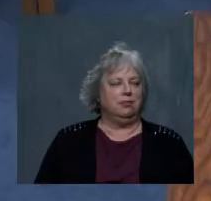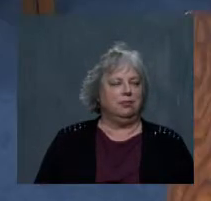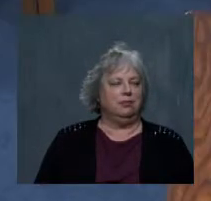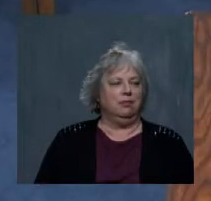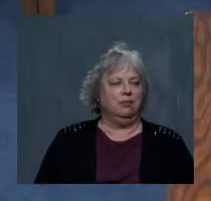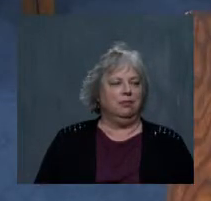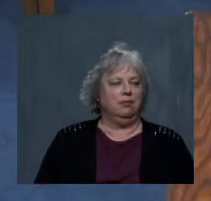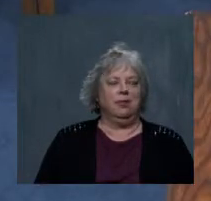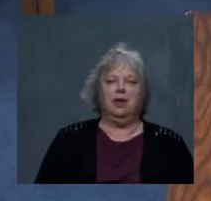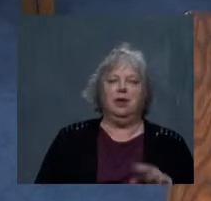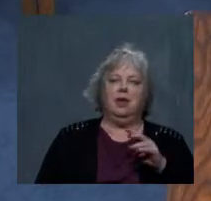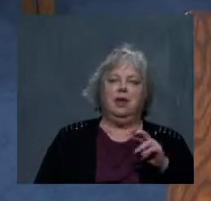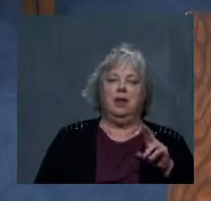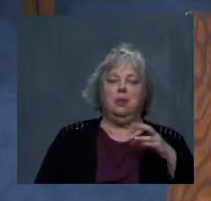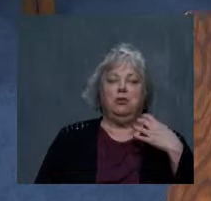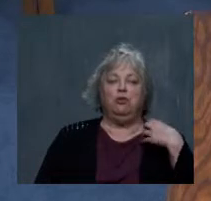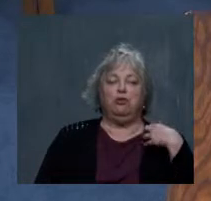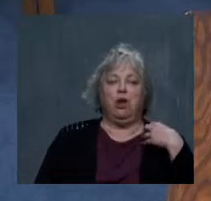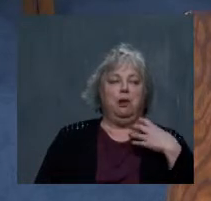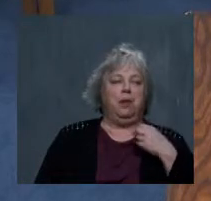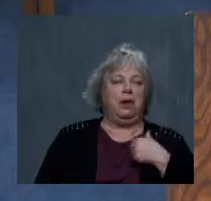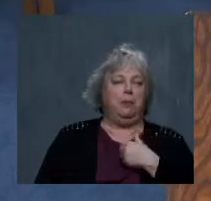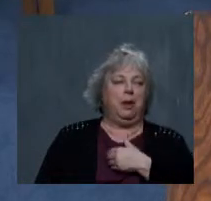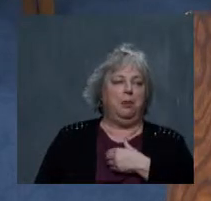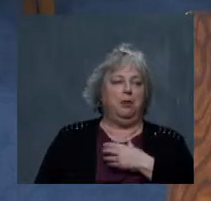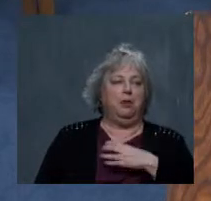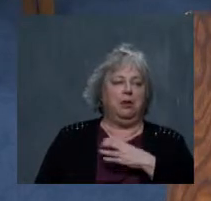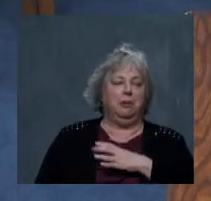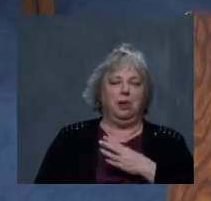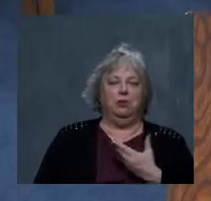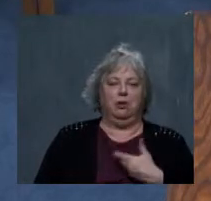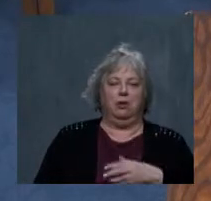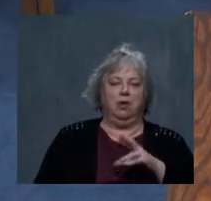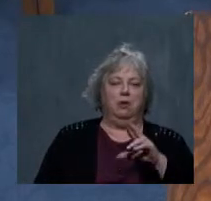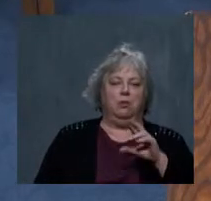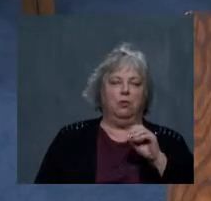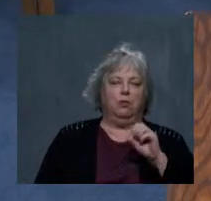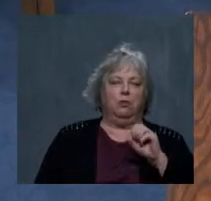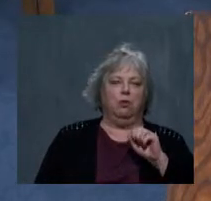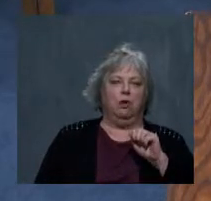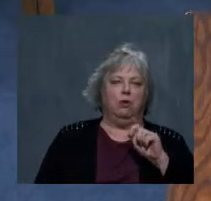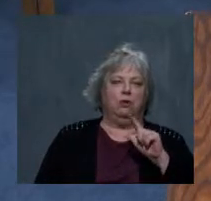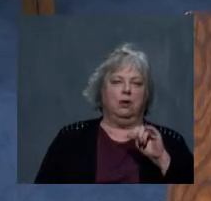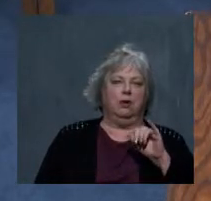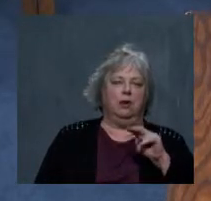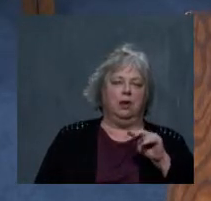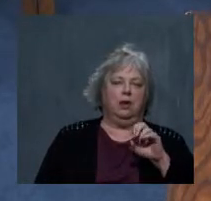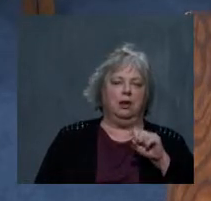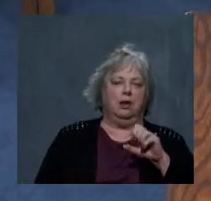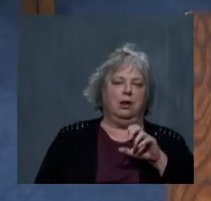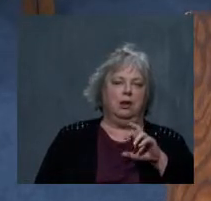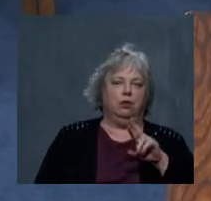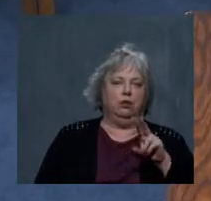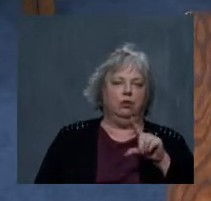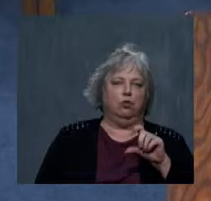Mr. Chairman and members of the commission, my name is Rosalind Scruggs. I live at